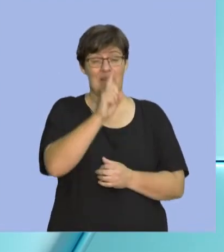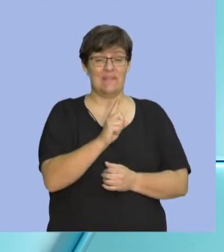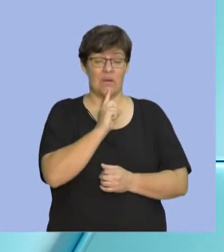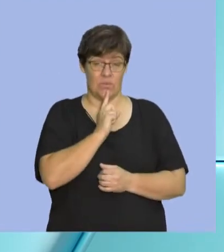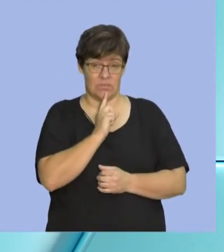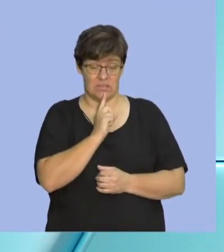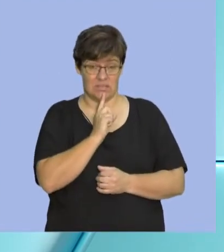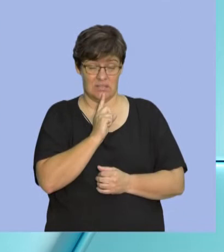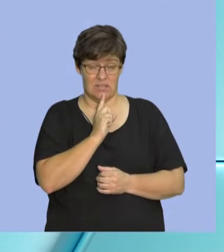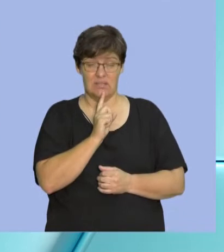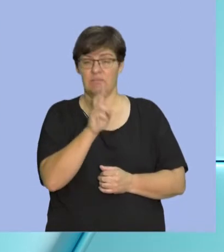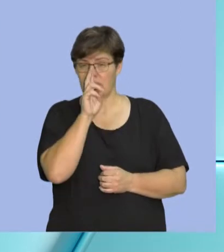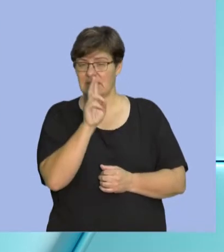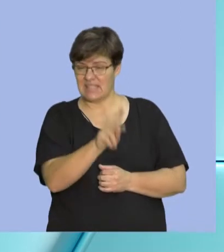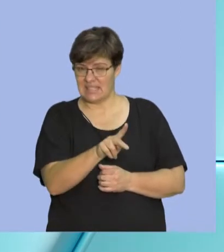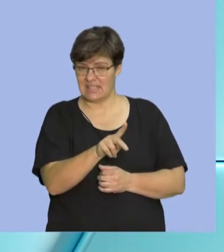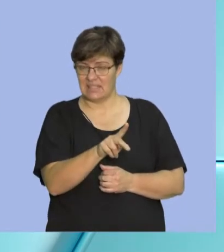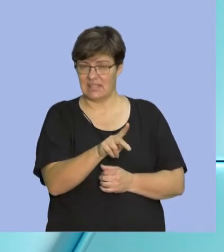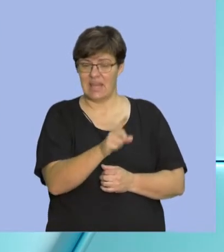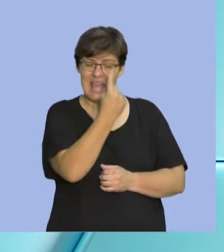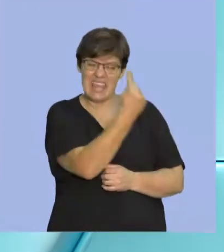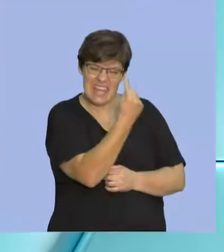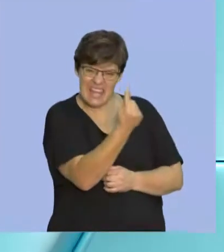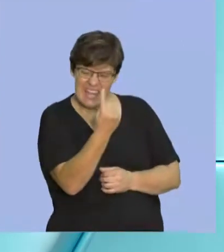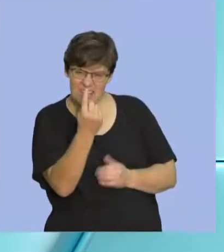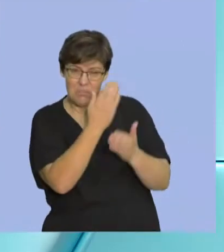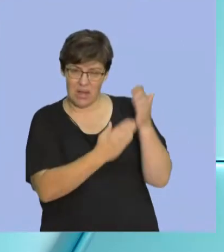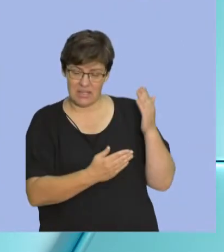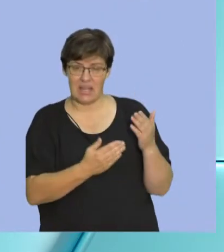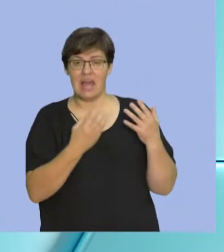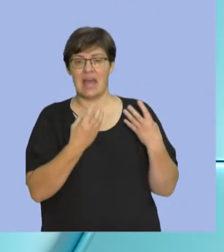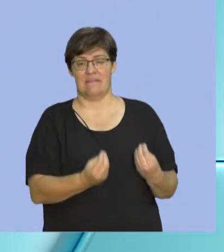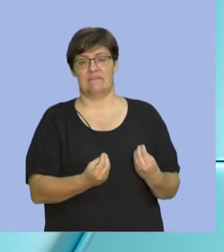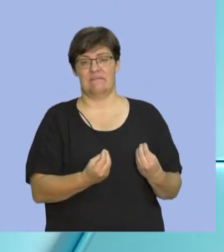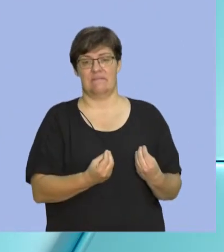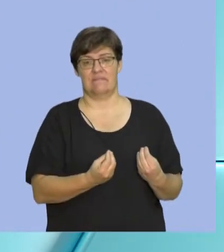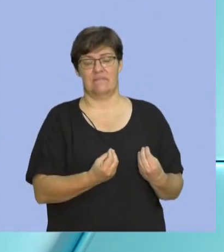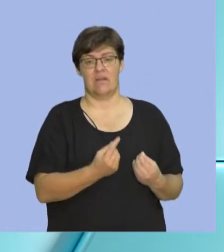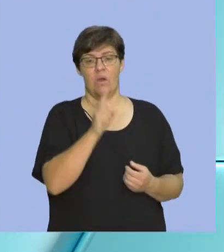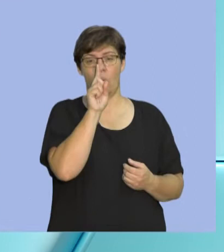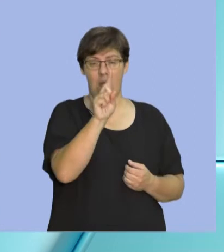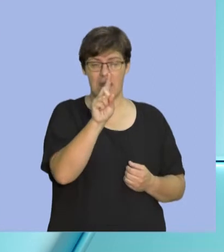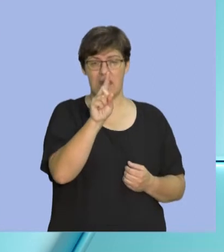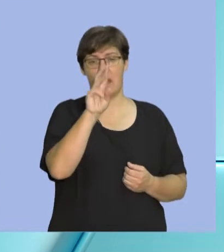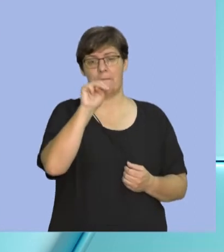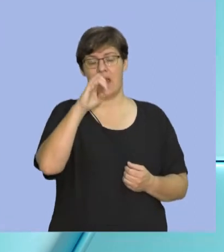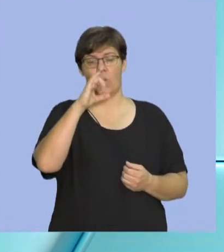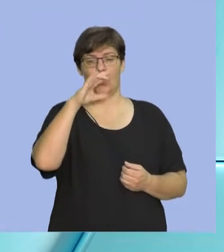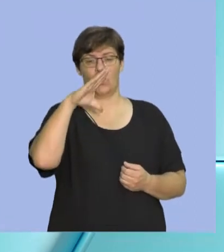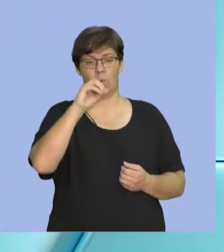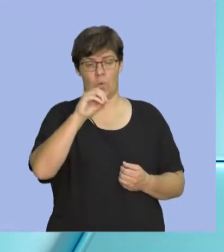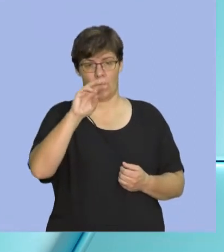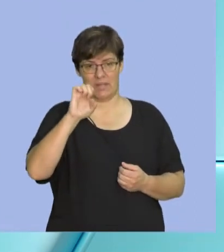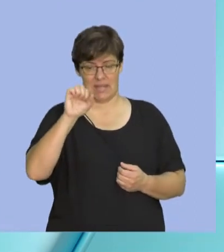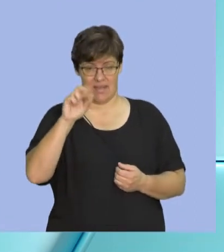see that each part contains now 1 micrometer. So take a millimeter on